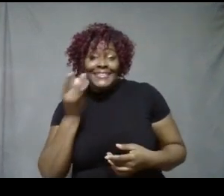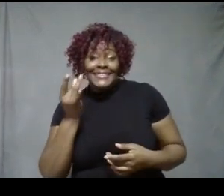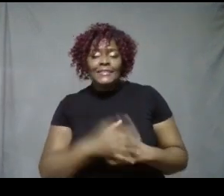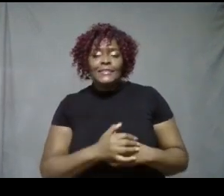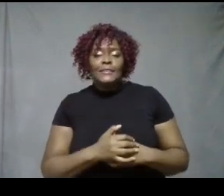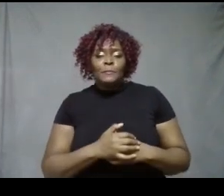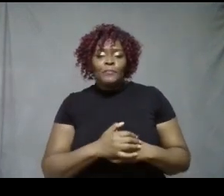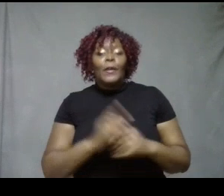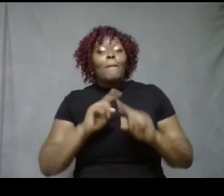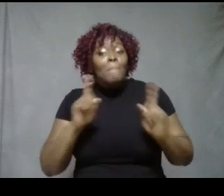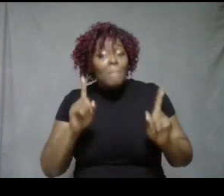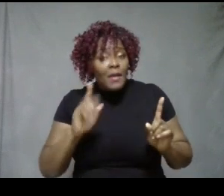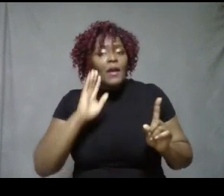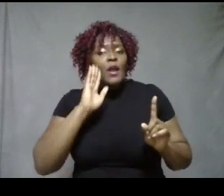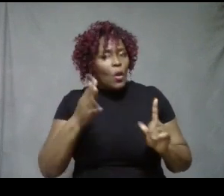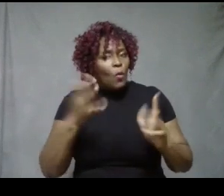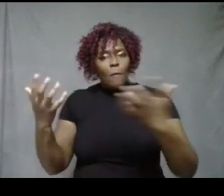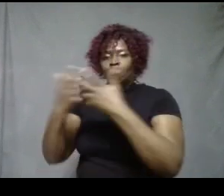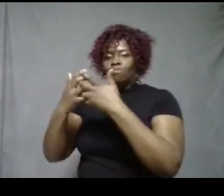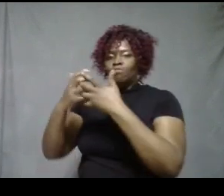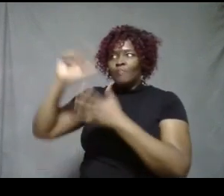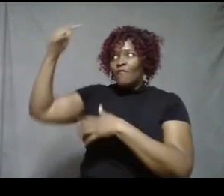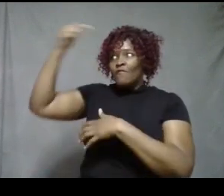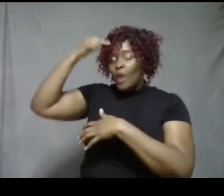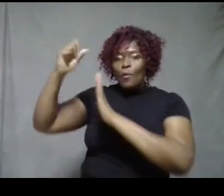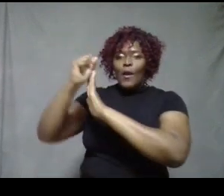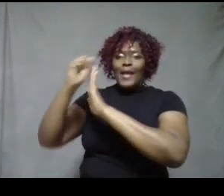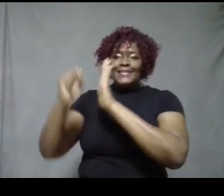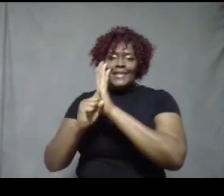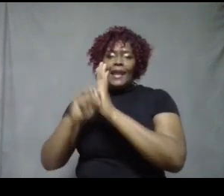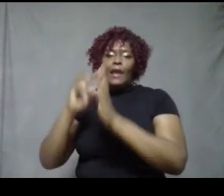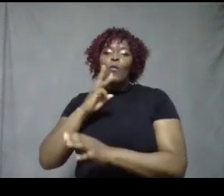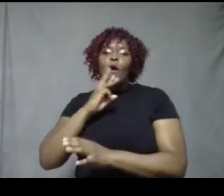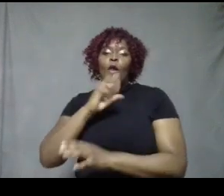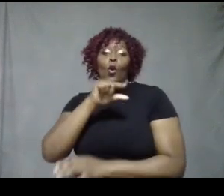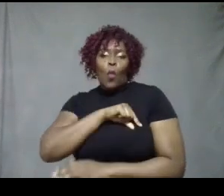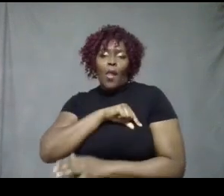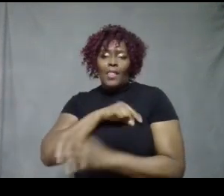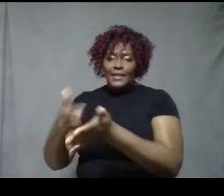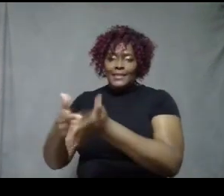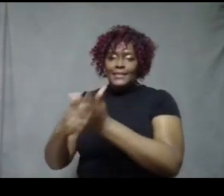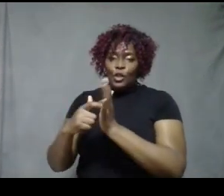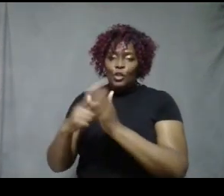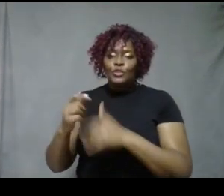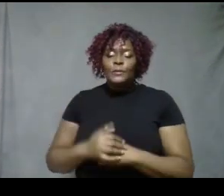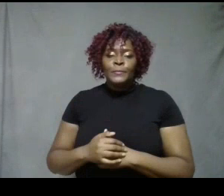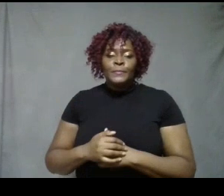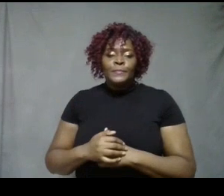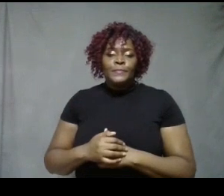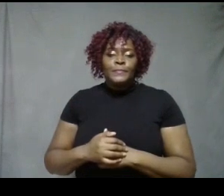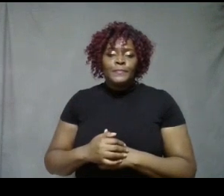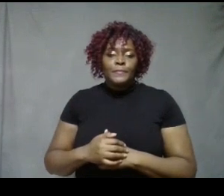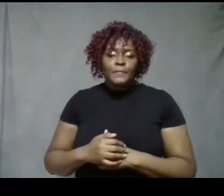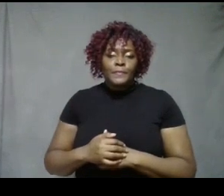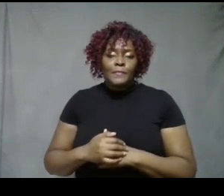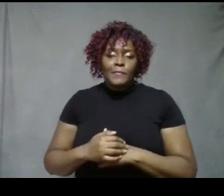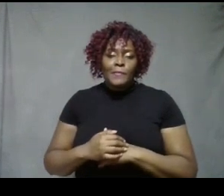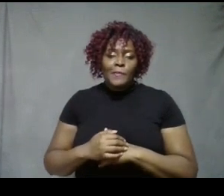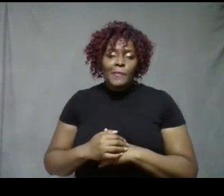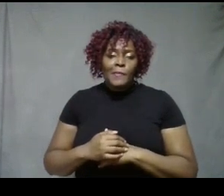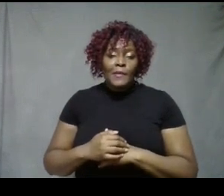will continue to meet all federal and state water quality standards. And Andrew Mack, did you want